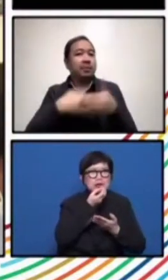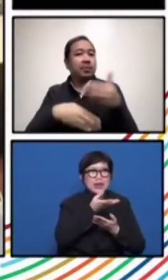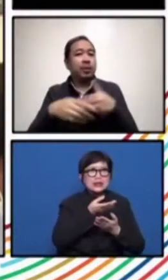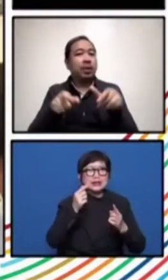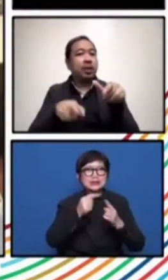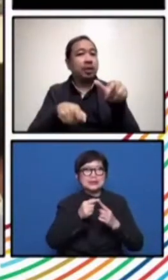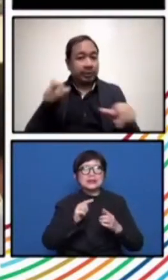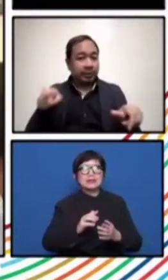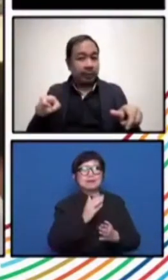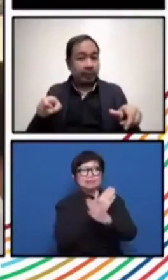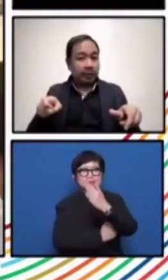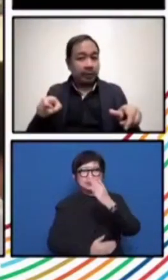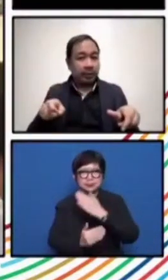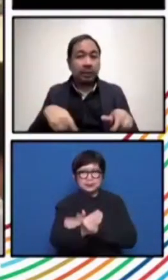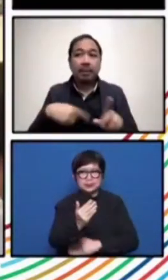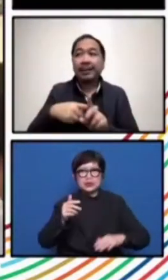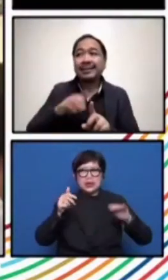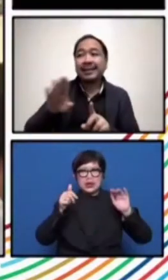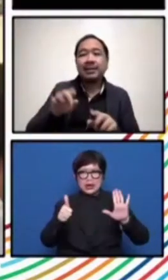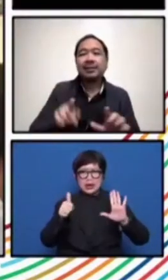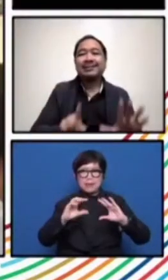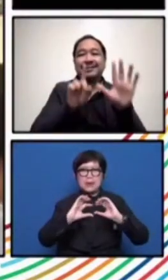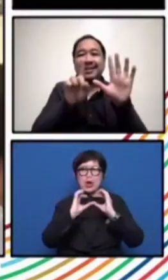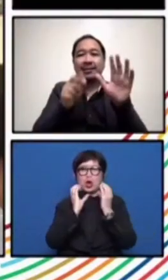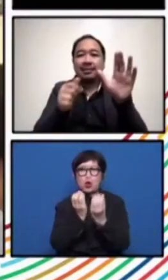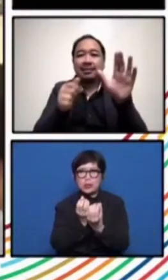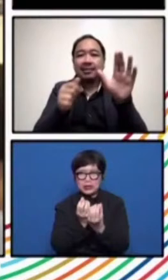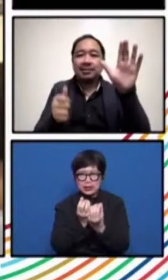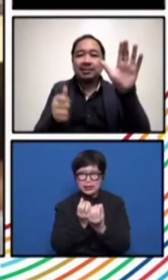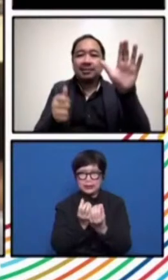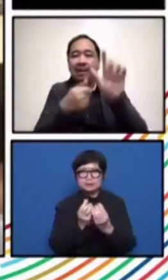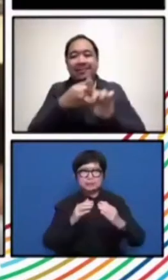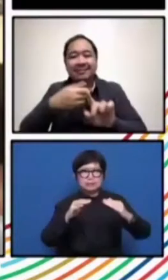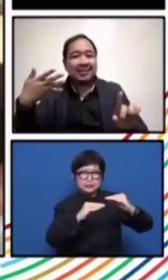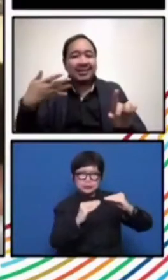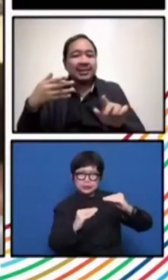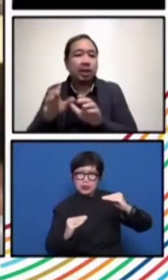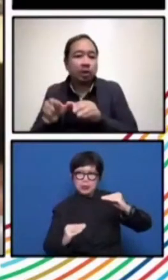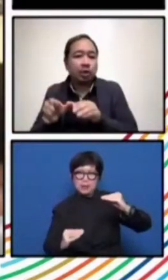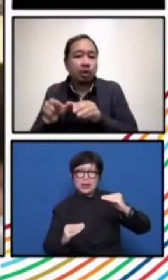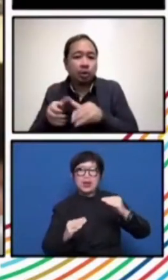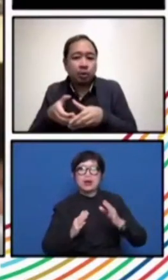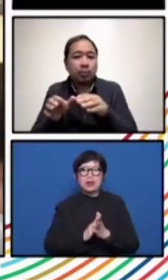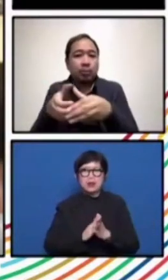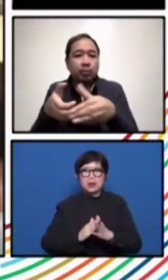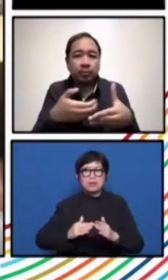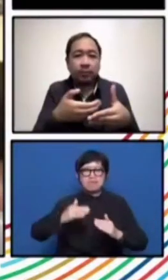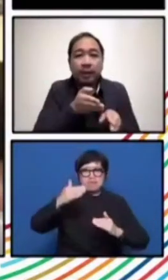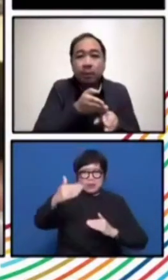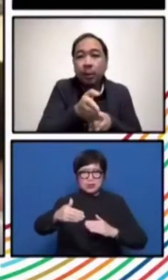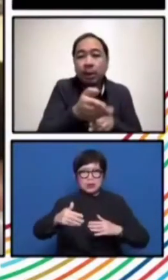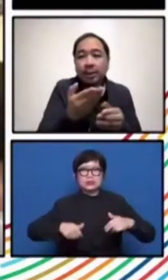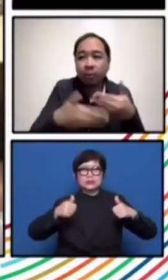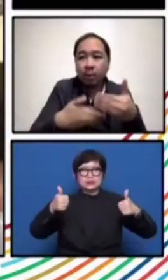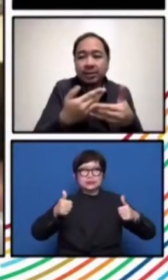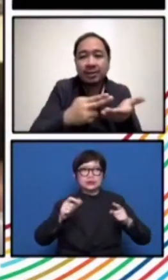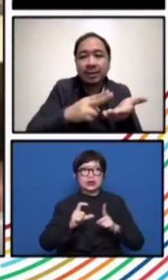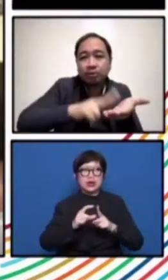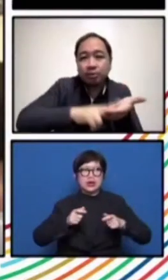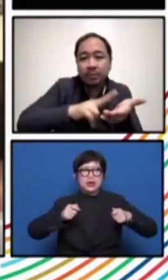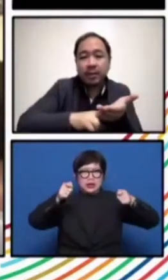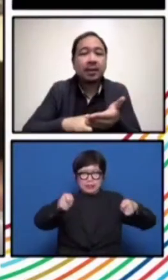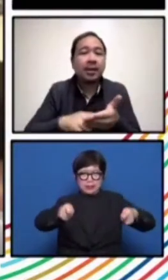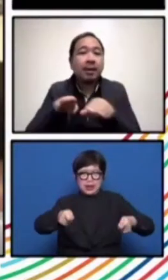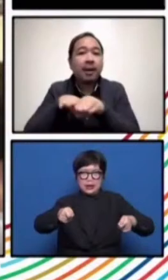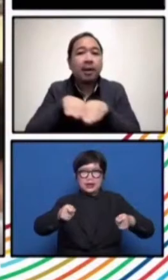its six committees progress made in areas such as registration the Universal Design and board